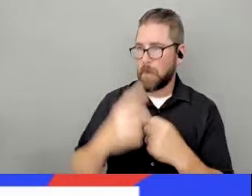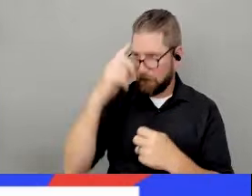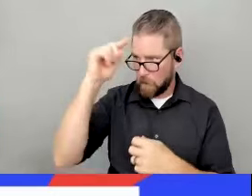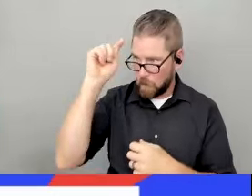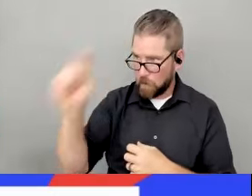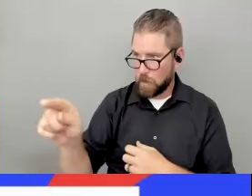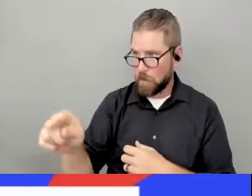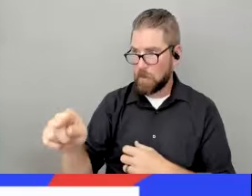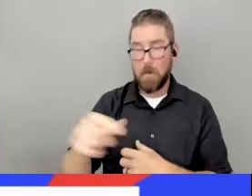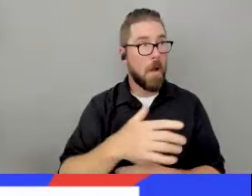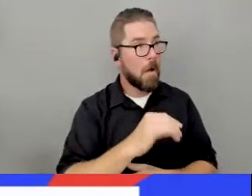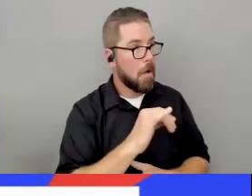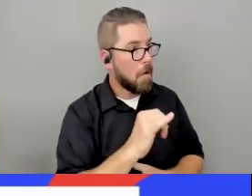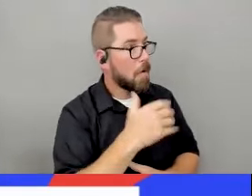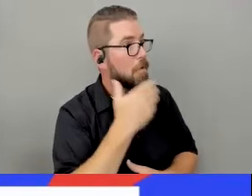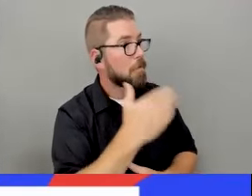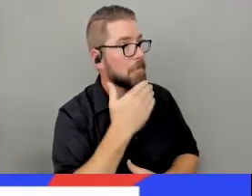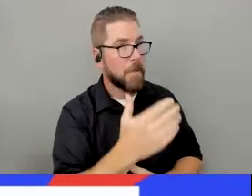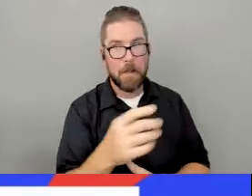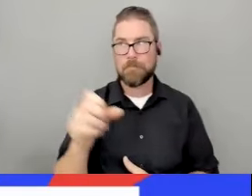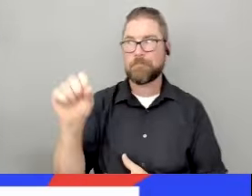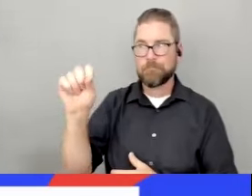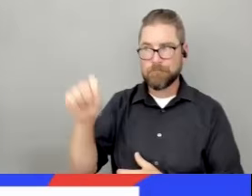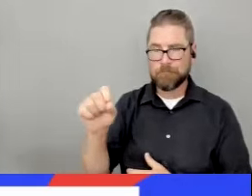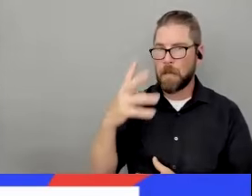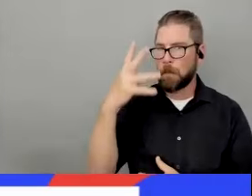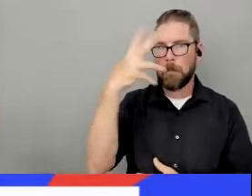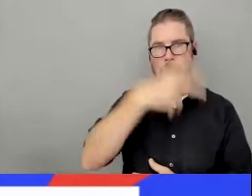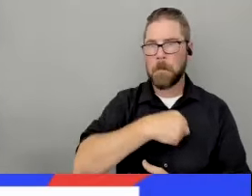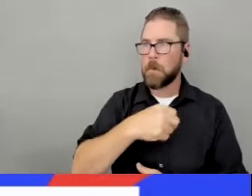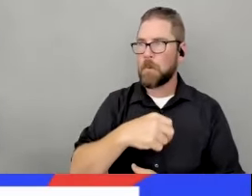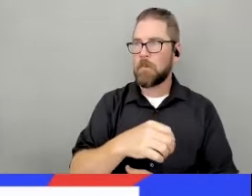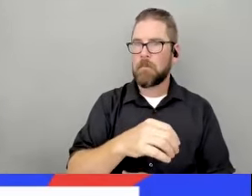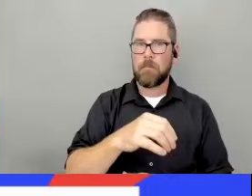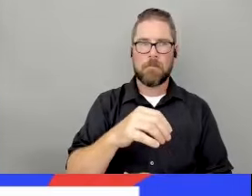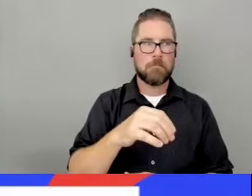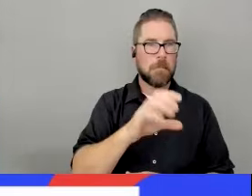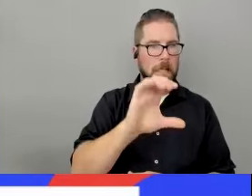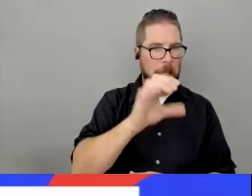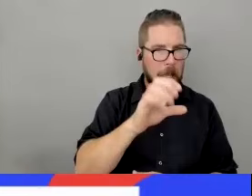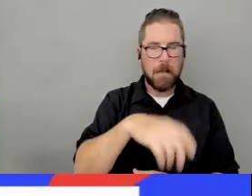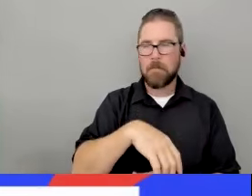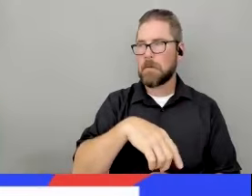most beautiful things about it. It linked right to Canvas and my grade book. Yes.